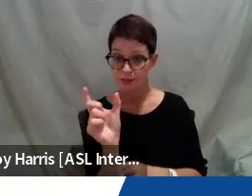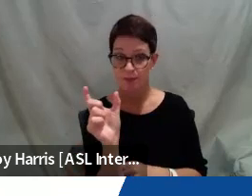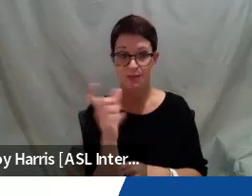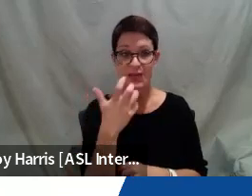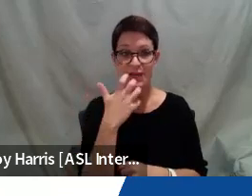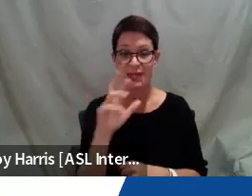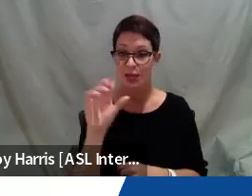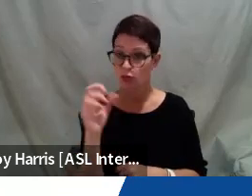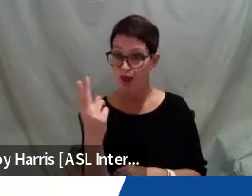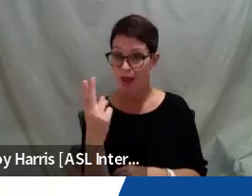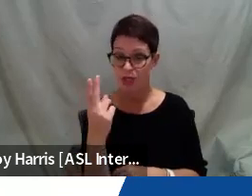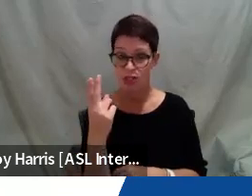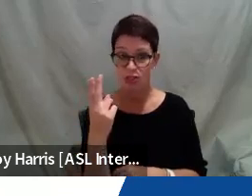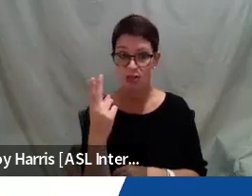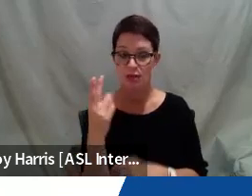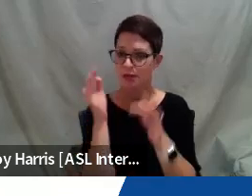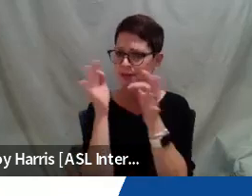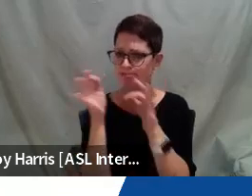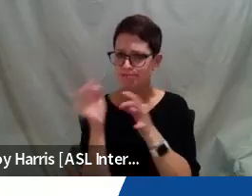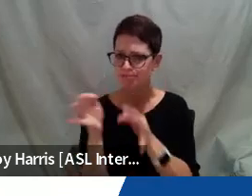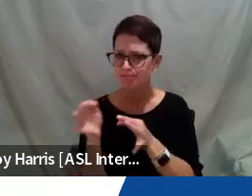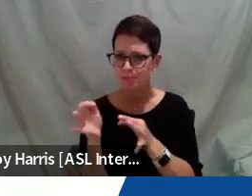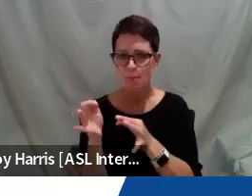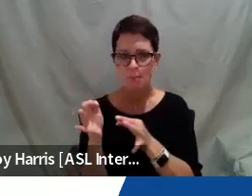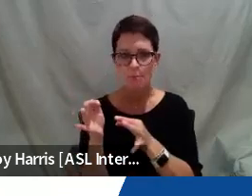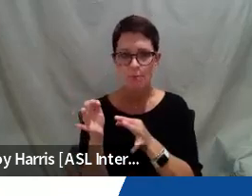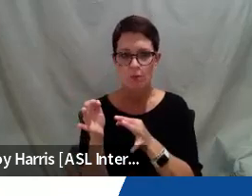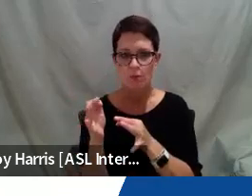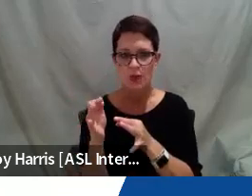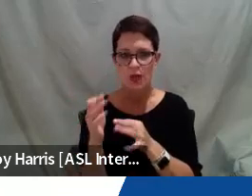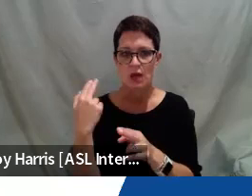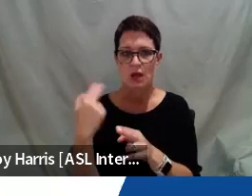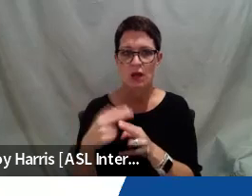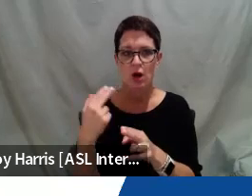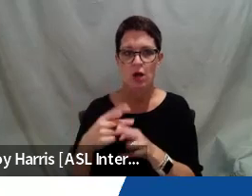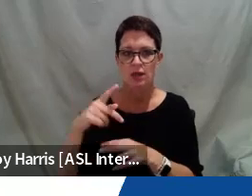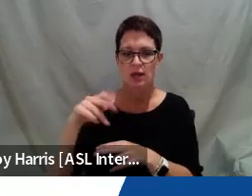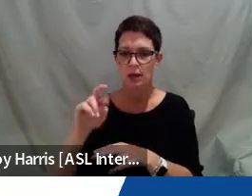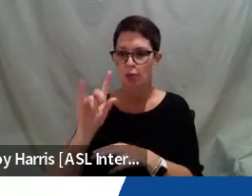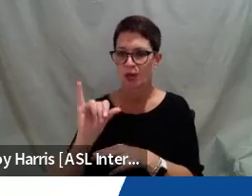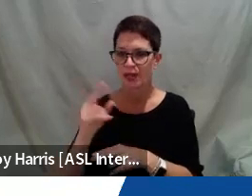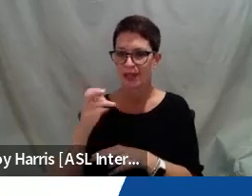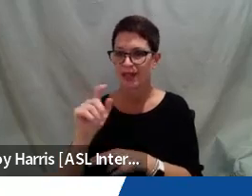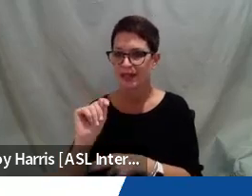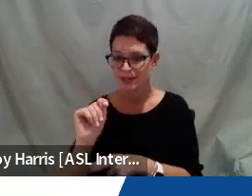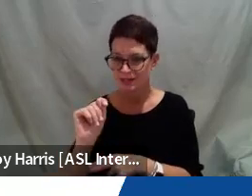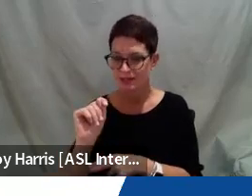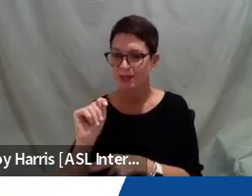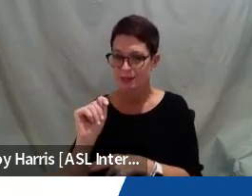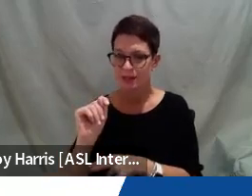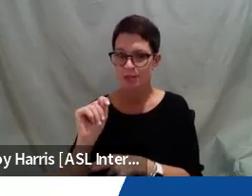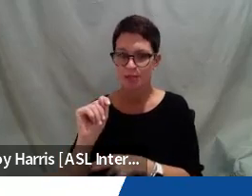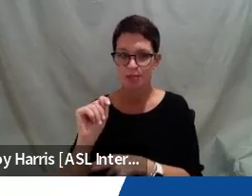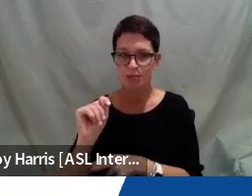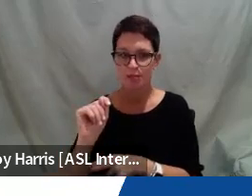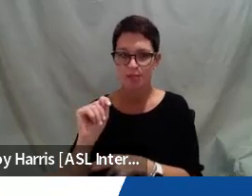heat rash is characterized, or sometimes called prickly heat, is characterized